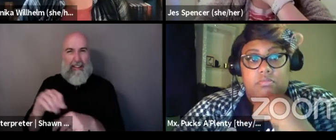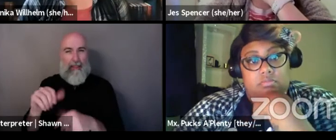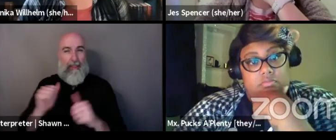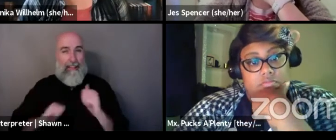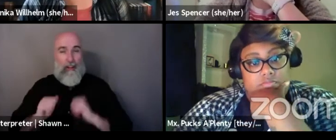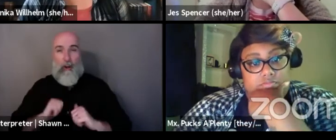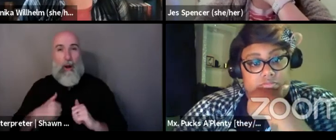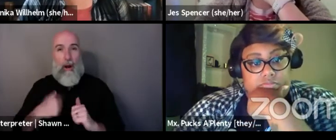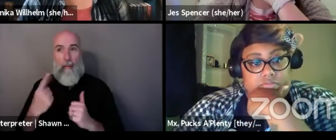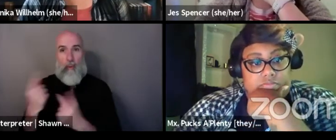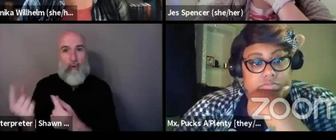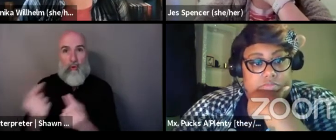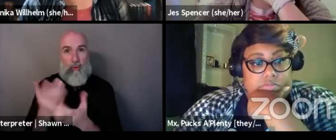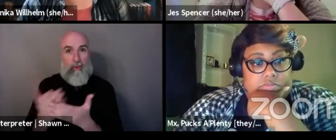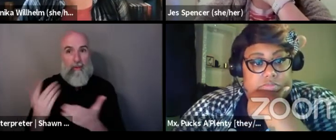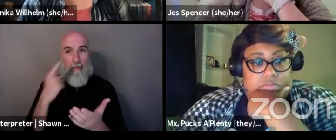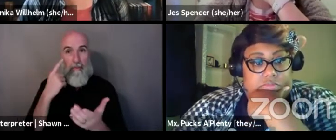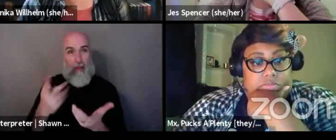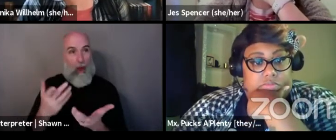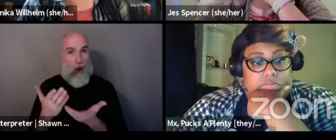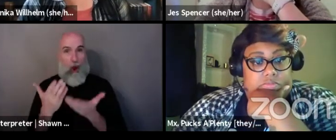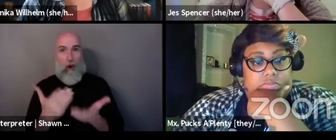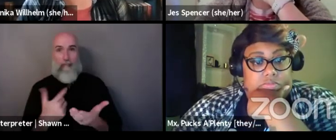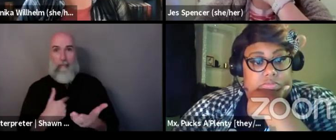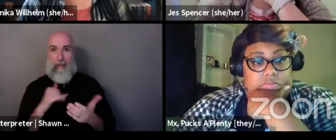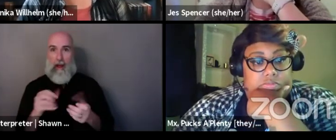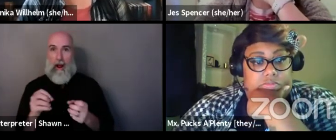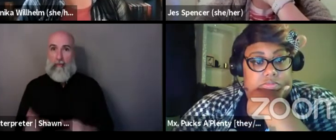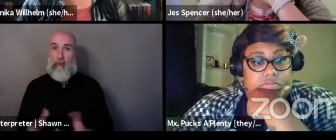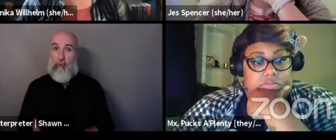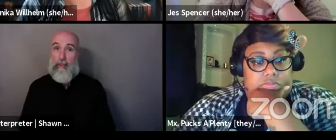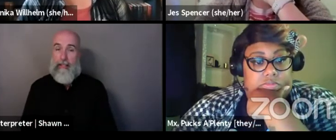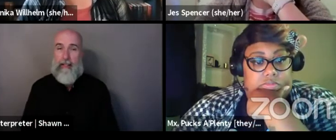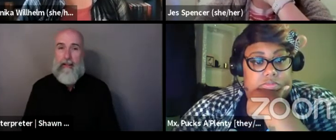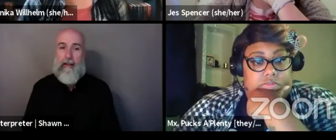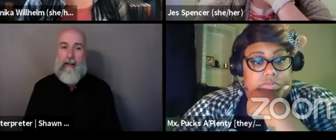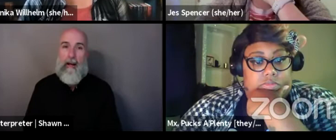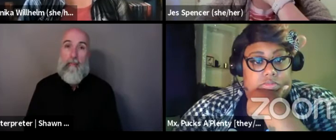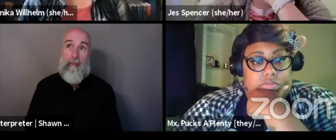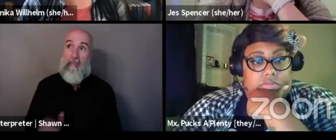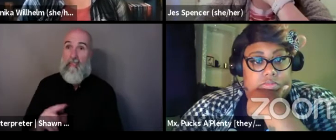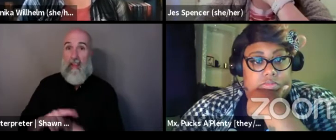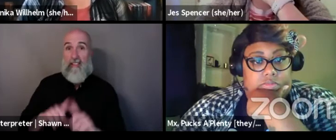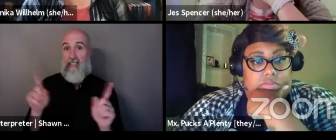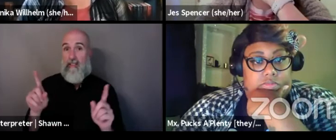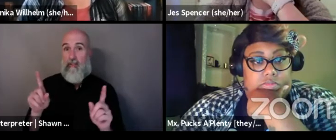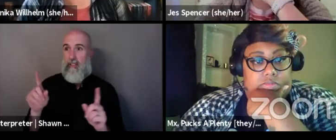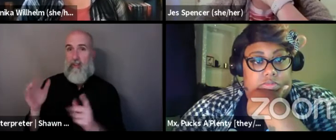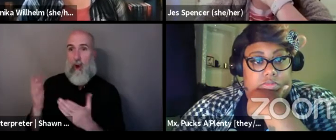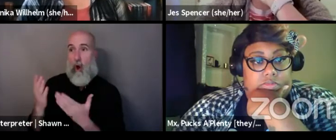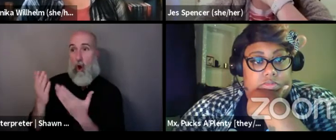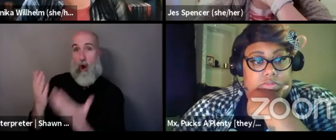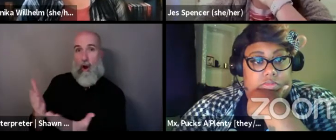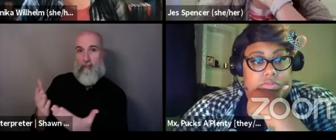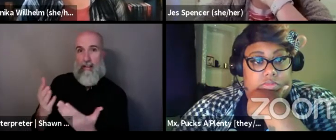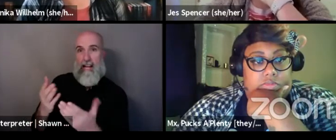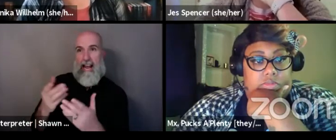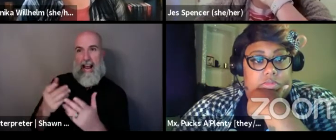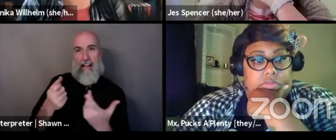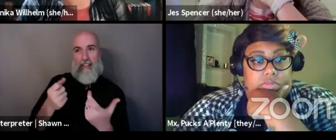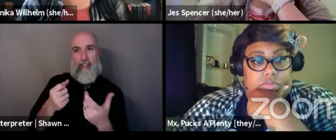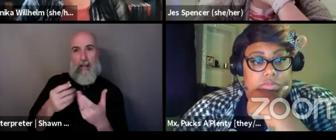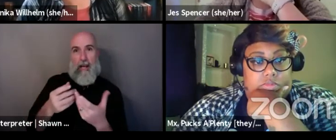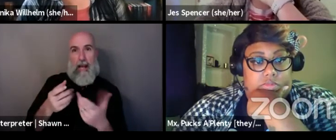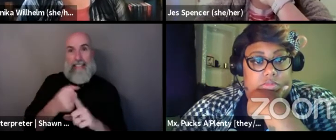always doing stuff because they offered me the opportunities. And that is the difference of offering and extending the opportunities